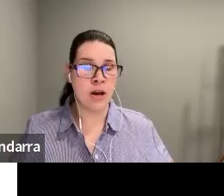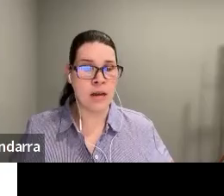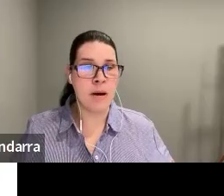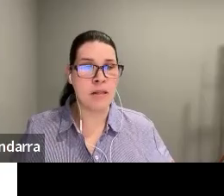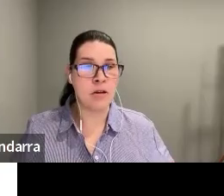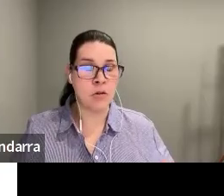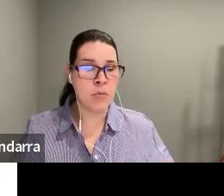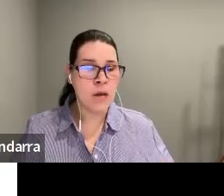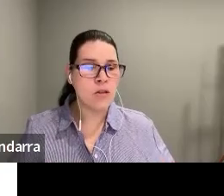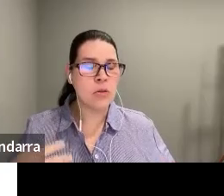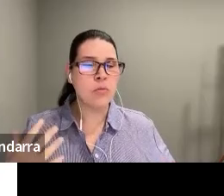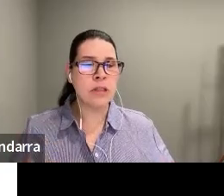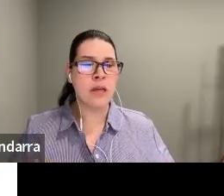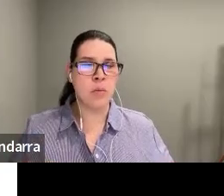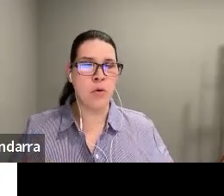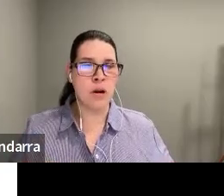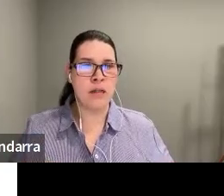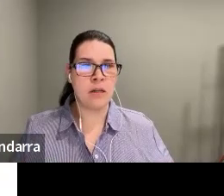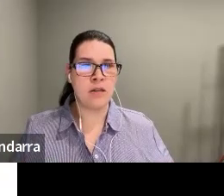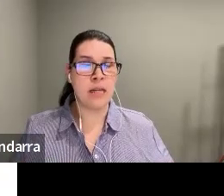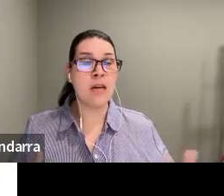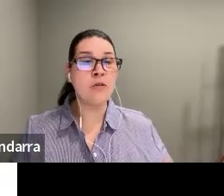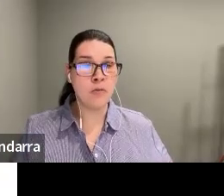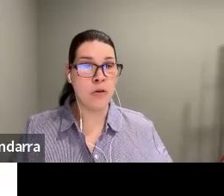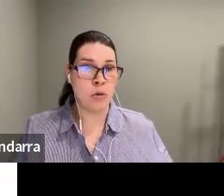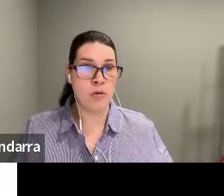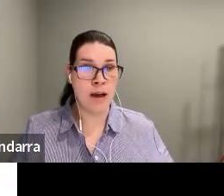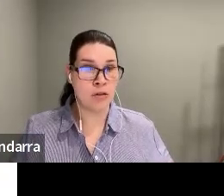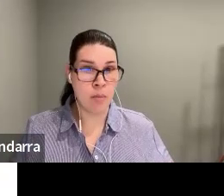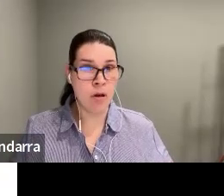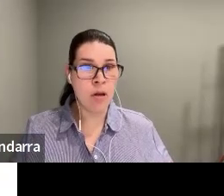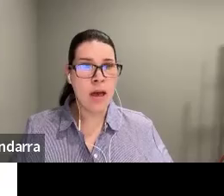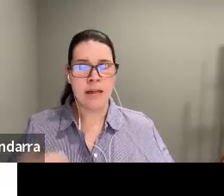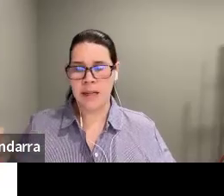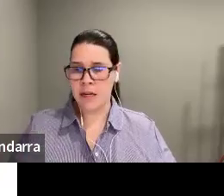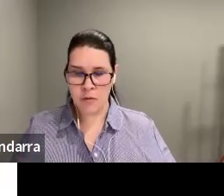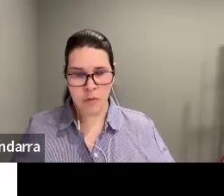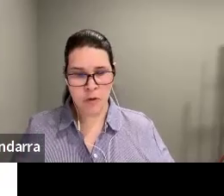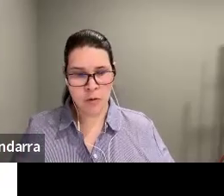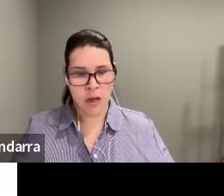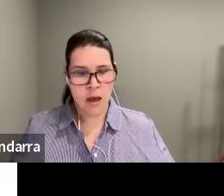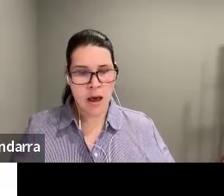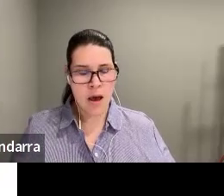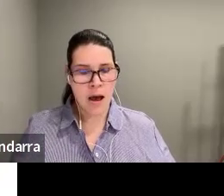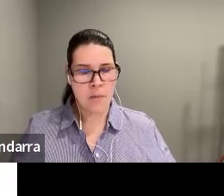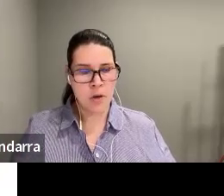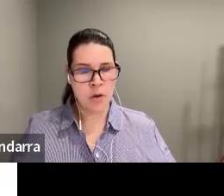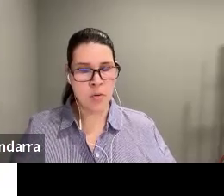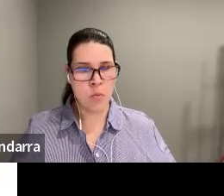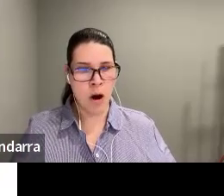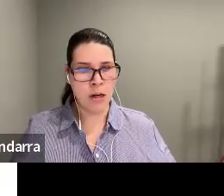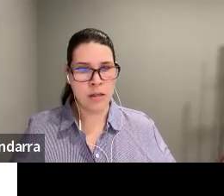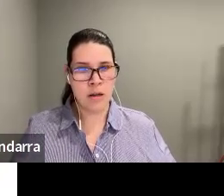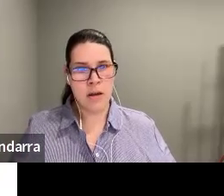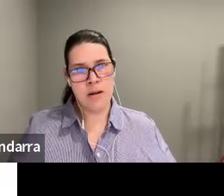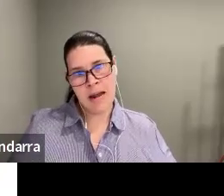things that we're talking about as a group. So it's really important to hear from folks who have had trouble and to hear from folks